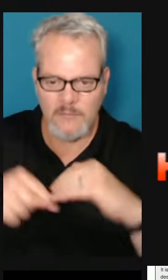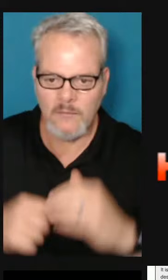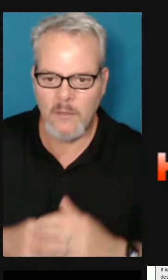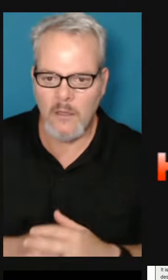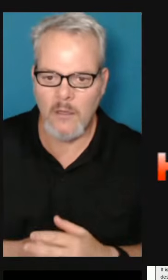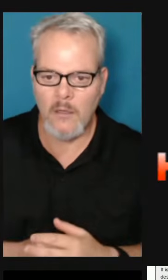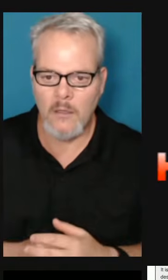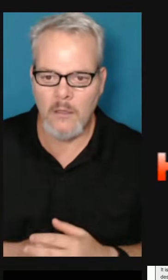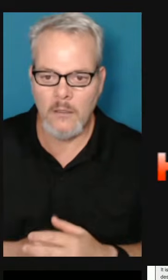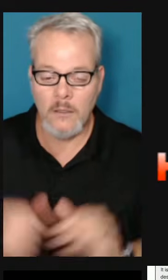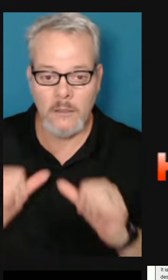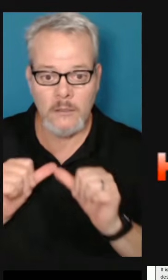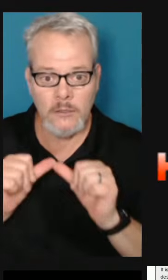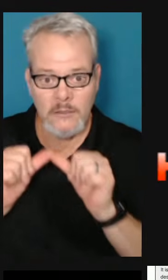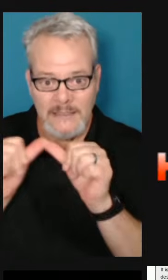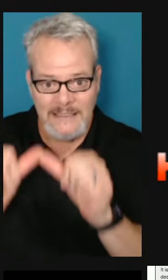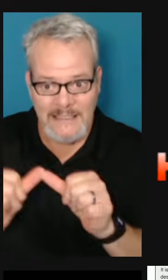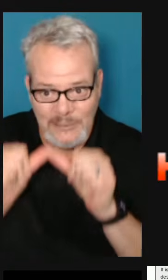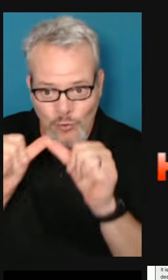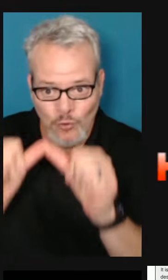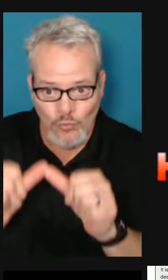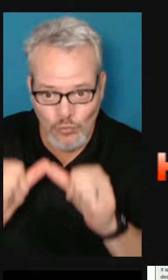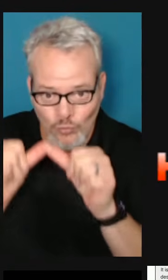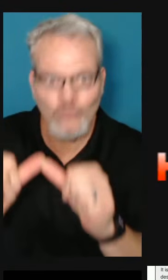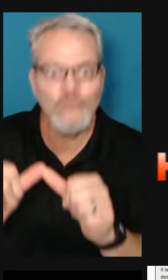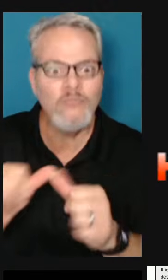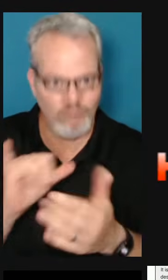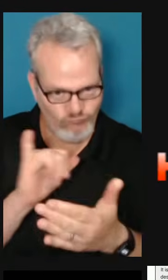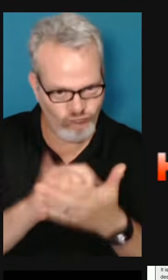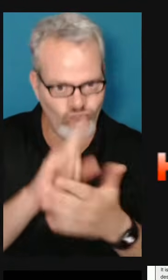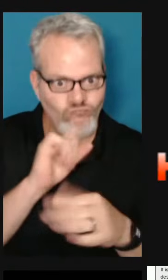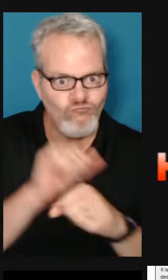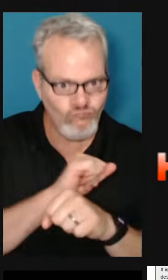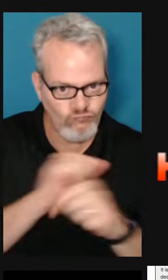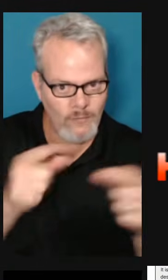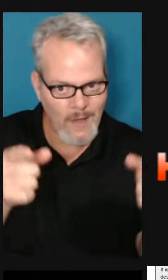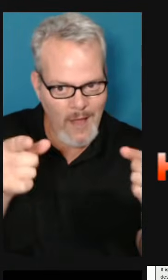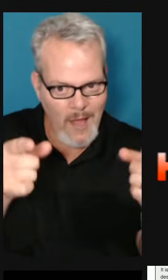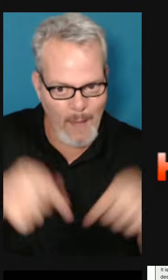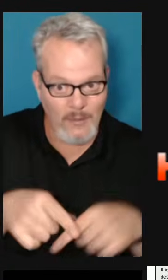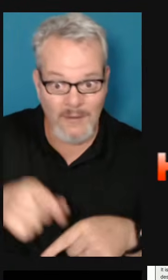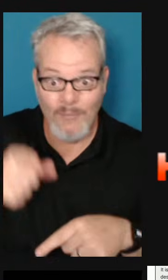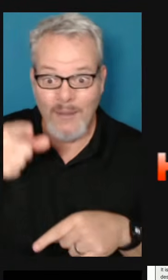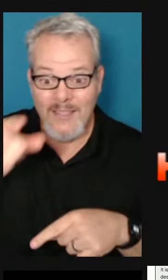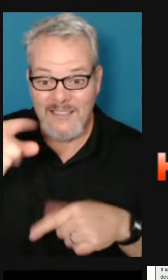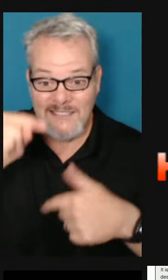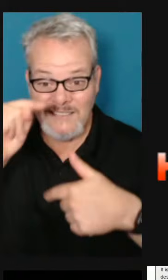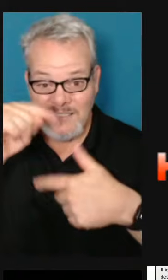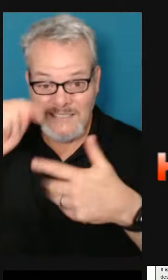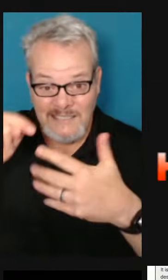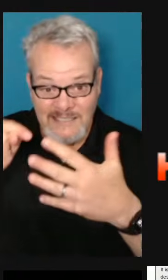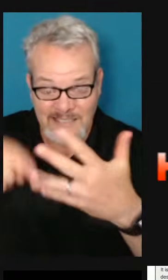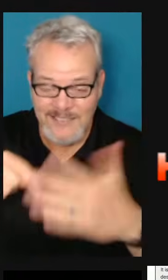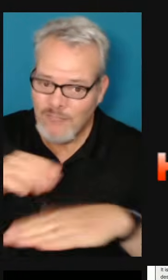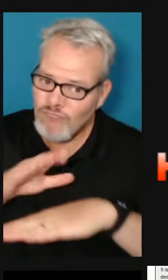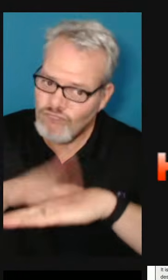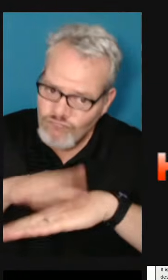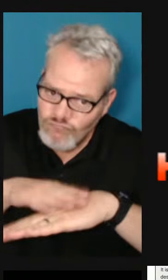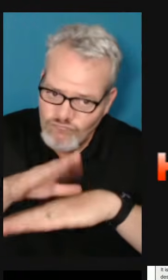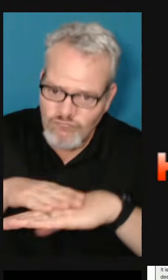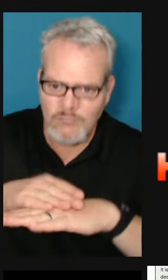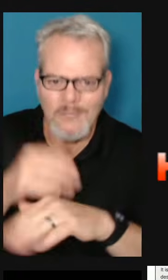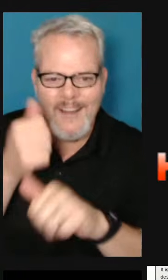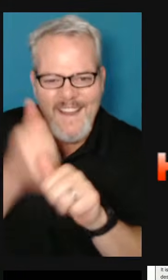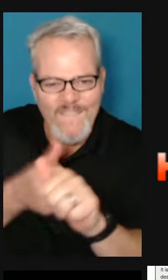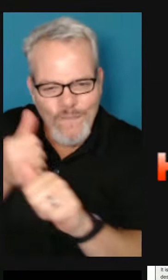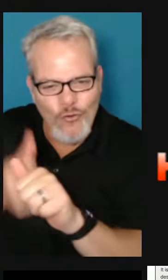Eruption continues, which is what ended up happening this time, but this caveat now applies for every single episode moving forward. New